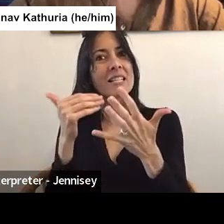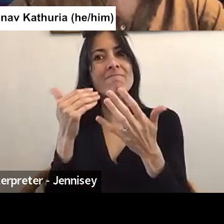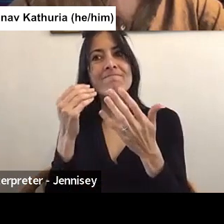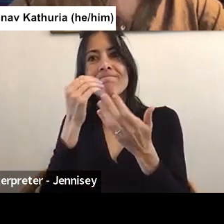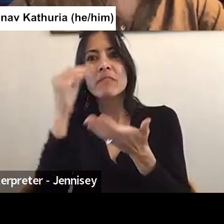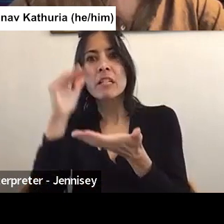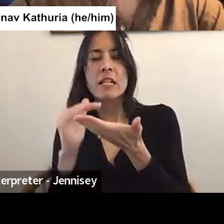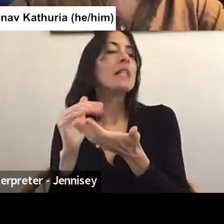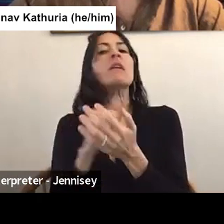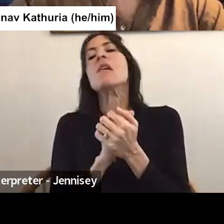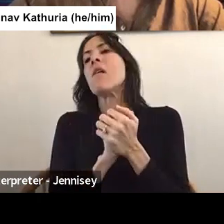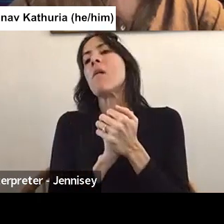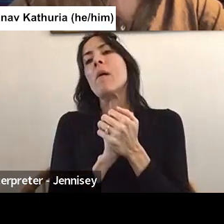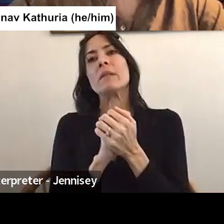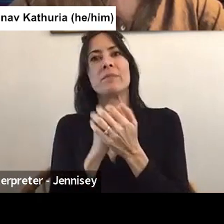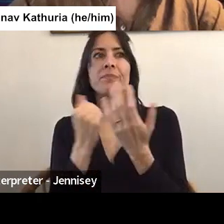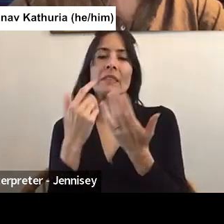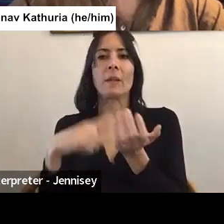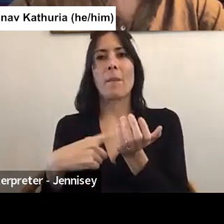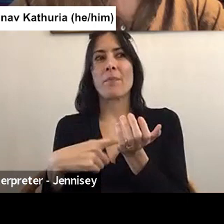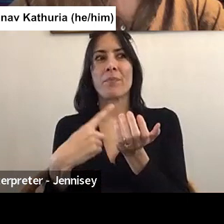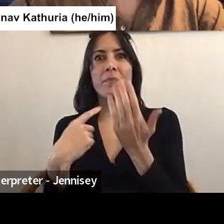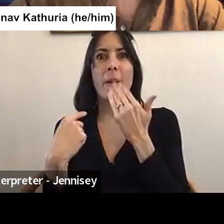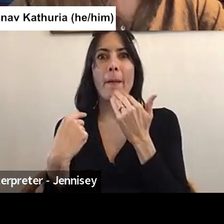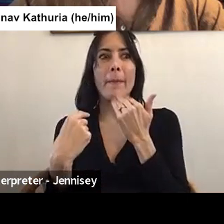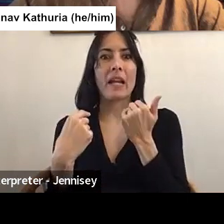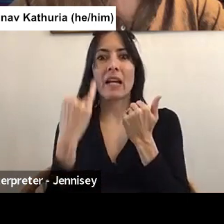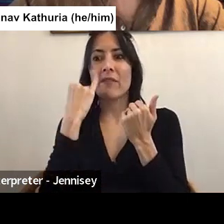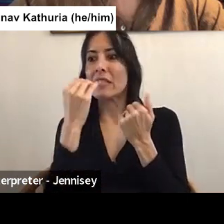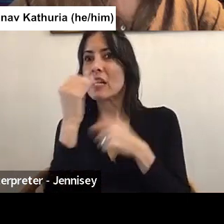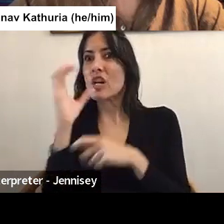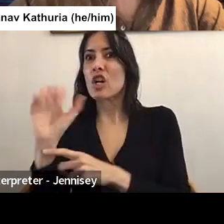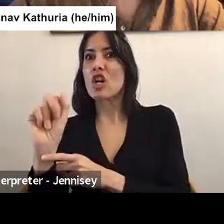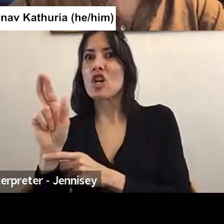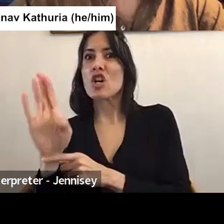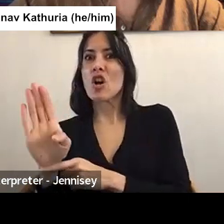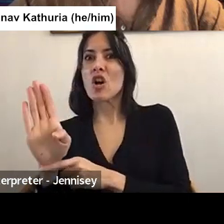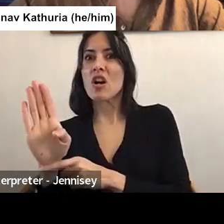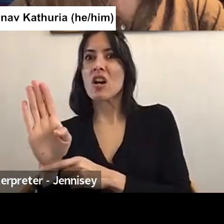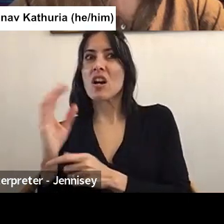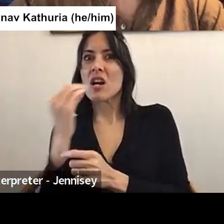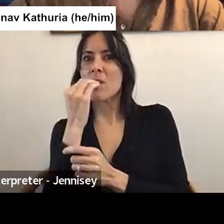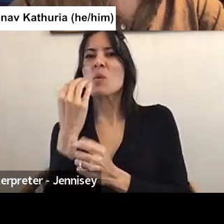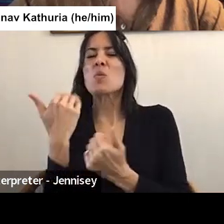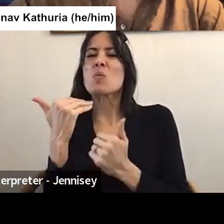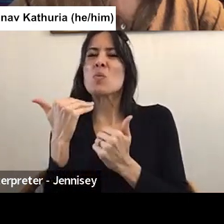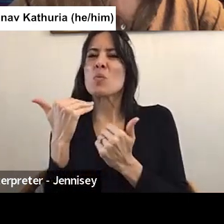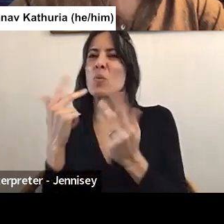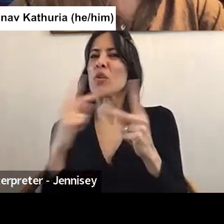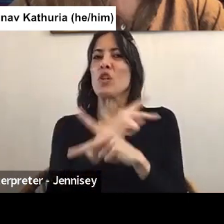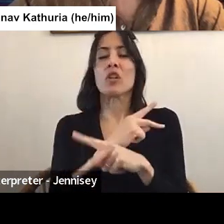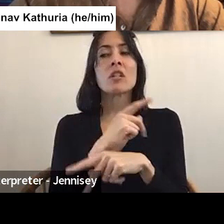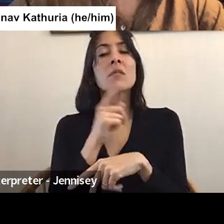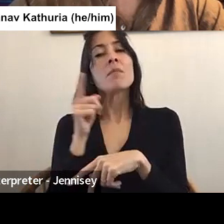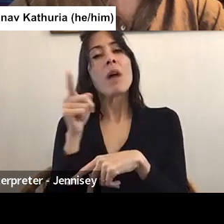simple carbohydrates that are hard on you if you're diabetic. And they wouldn't even give him a modified diet. Like I was fighting and fighting and fighting with the